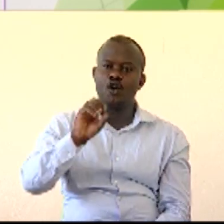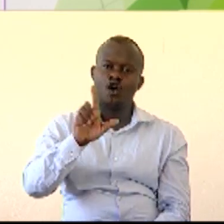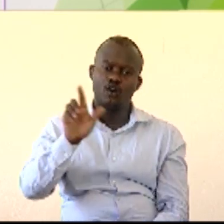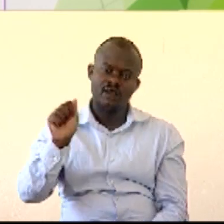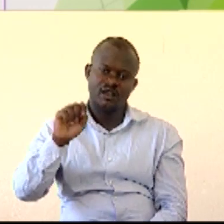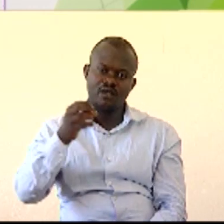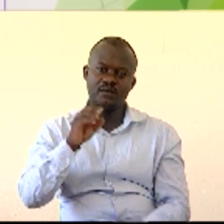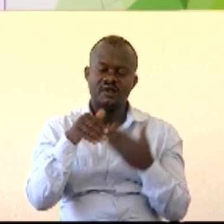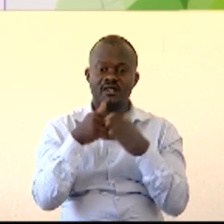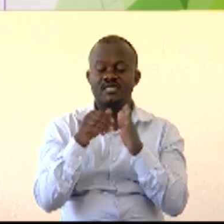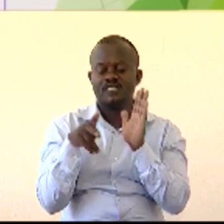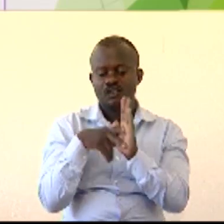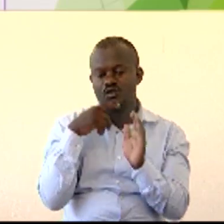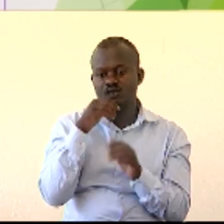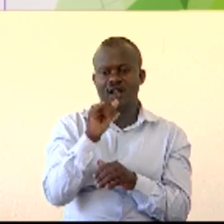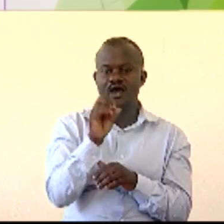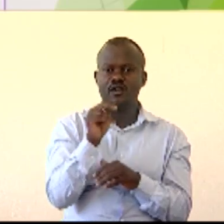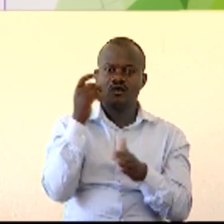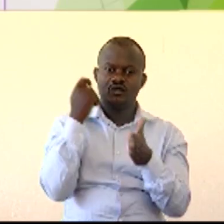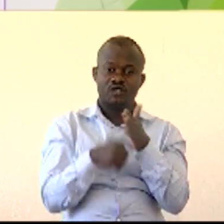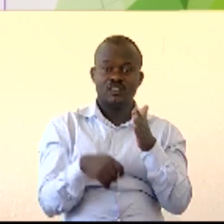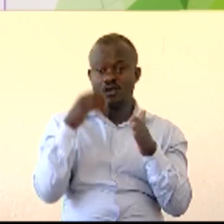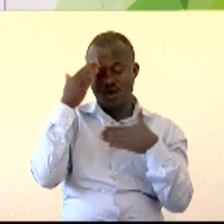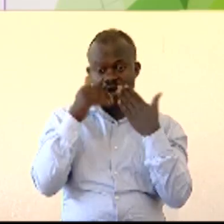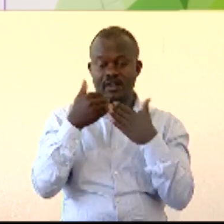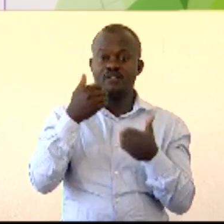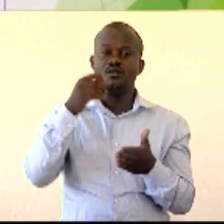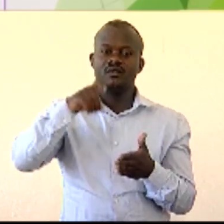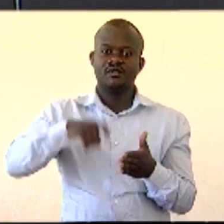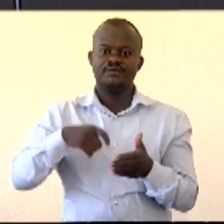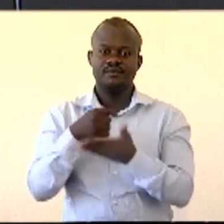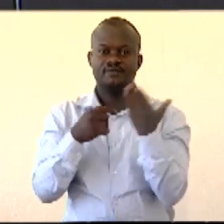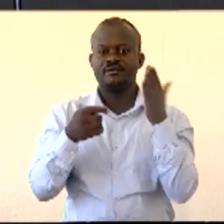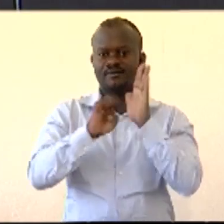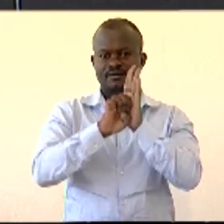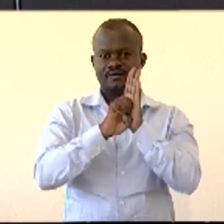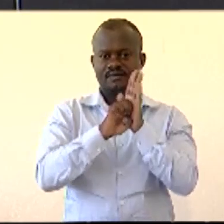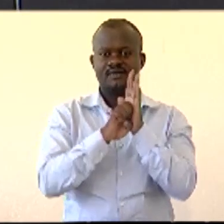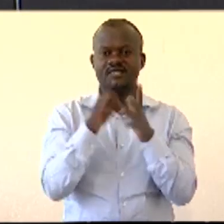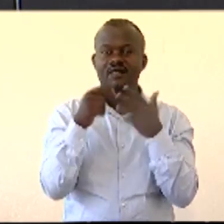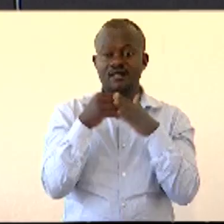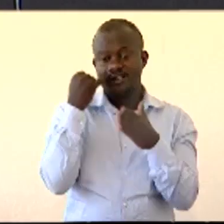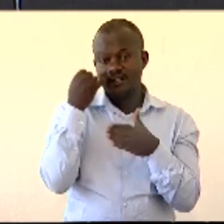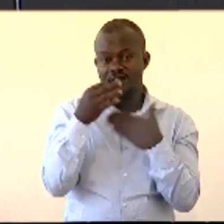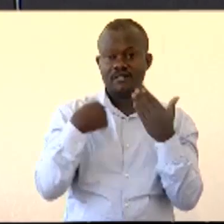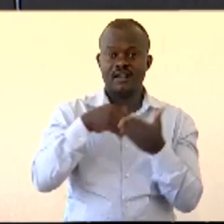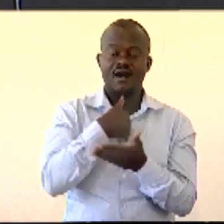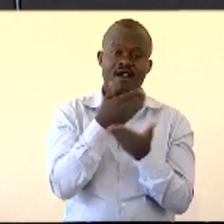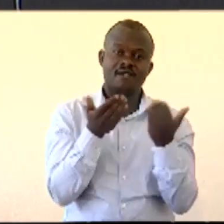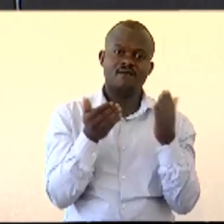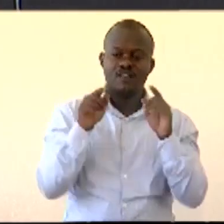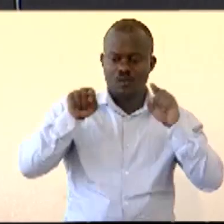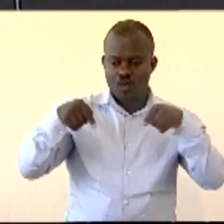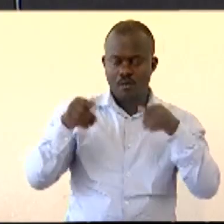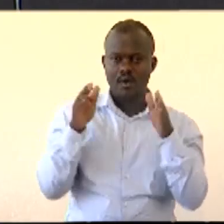equal to the ion charge. What do I mean here? This is an example that if I have a compound,